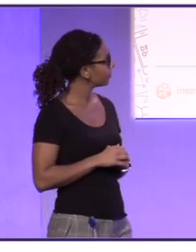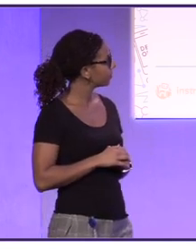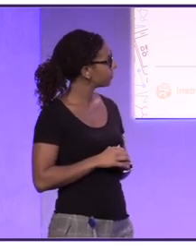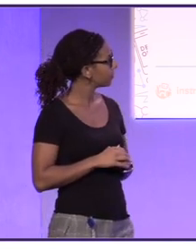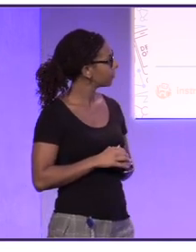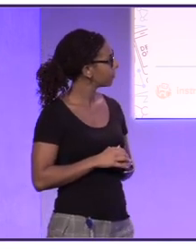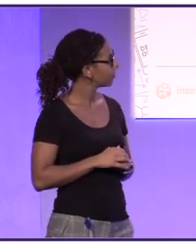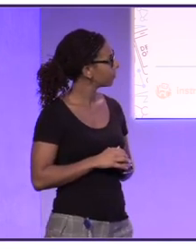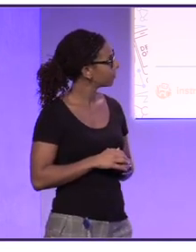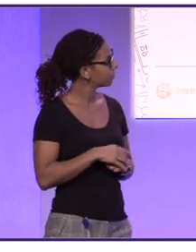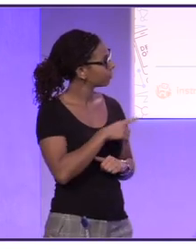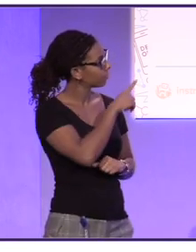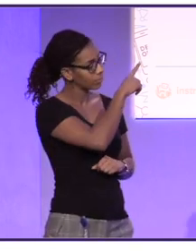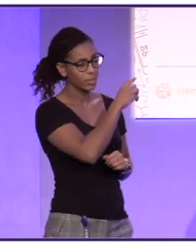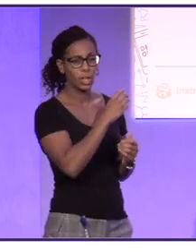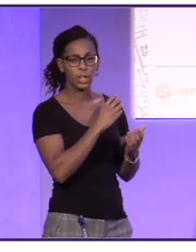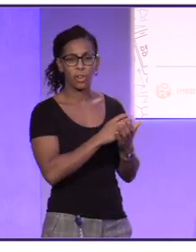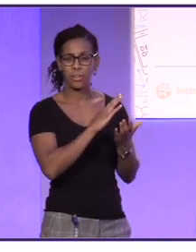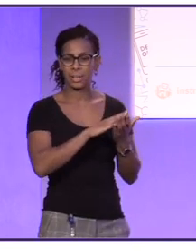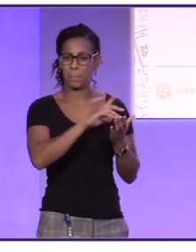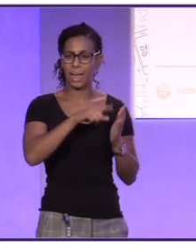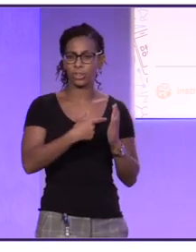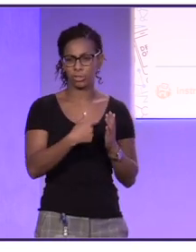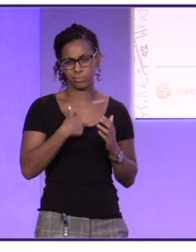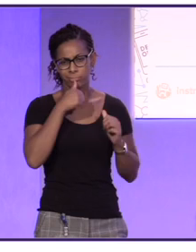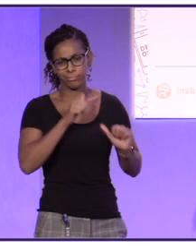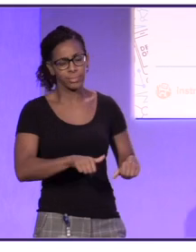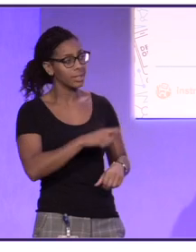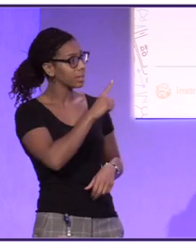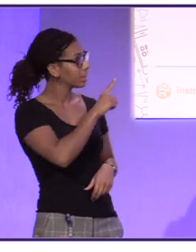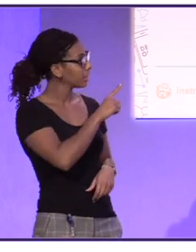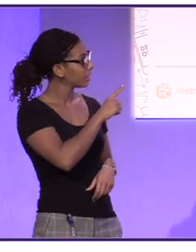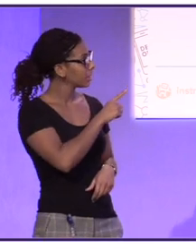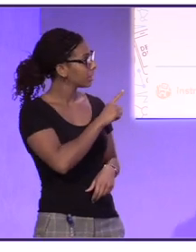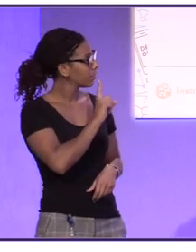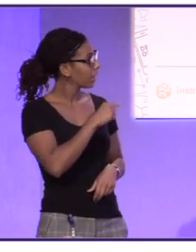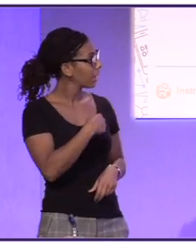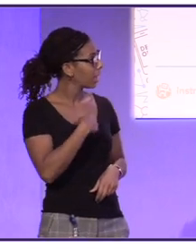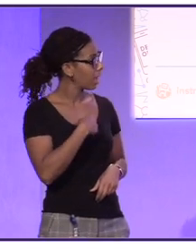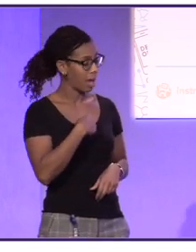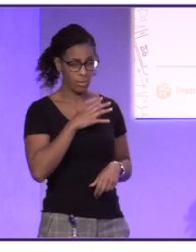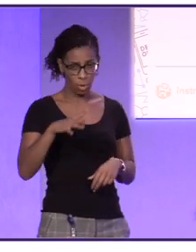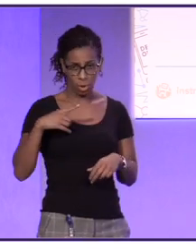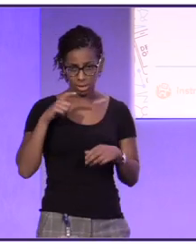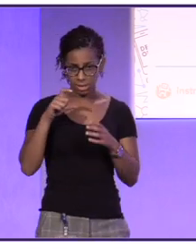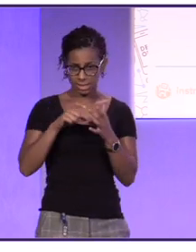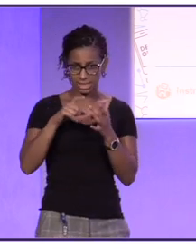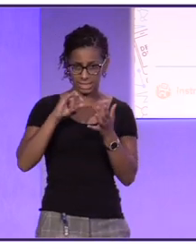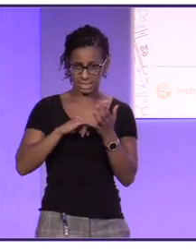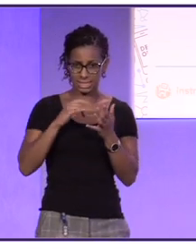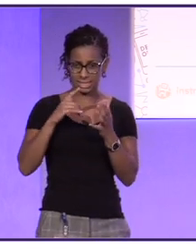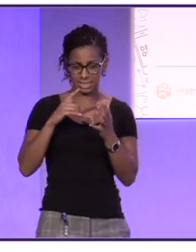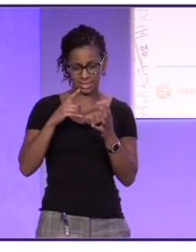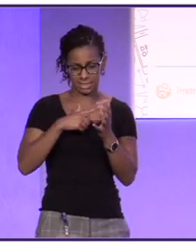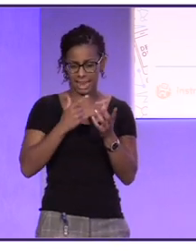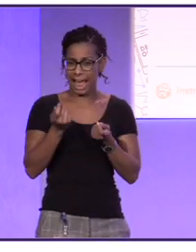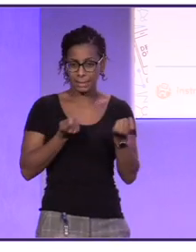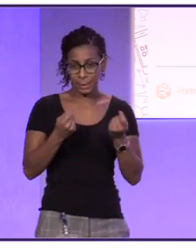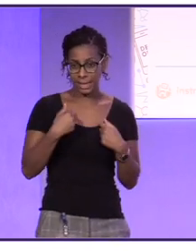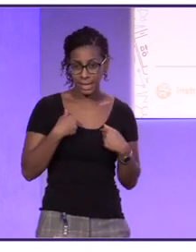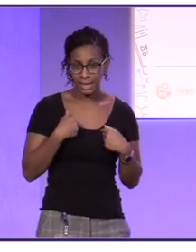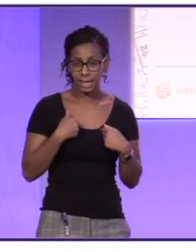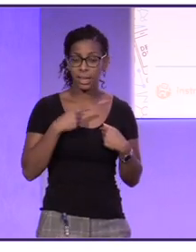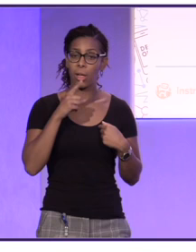I love charity majors, but I'm not a sysadmin. But I wholeheartedly agree